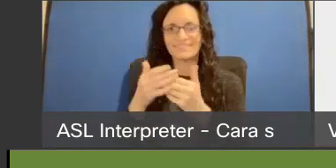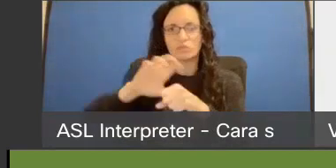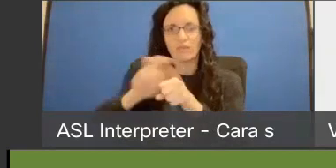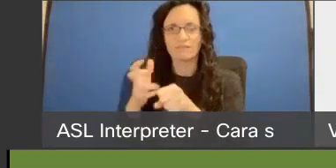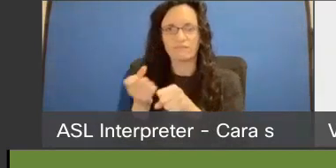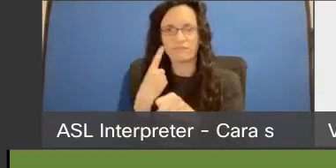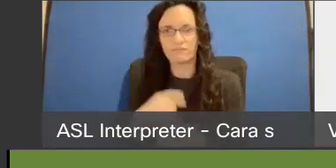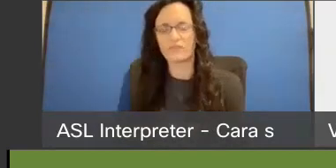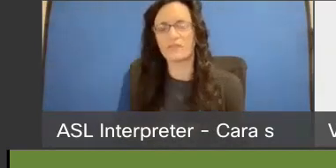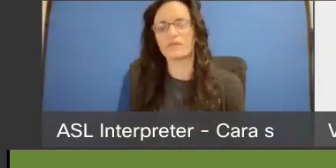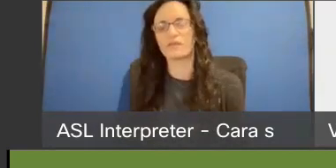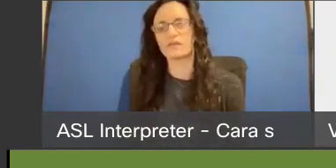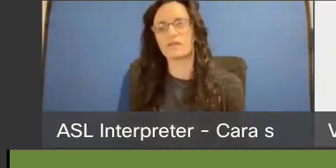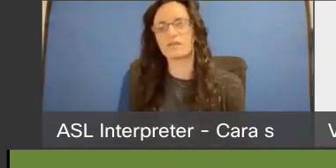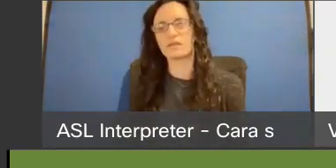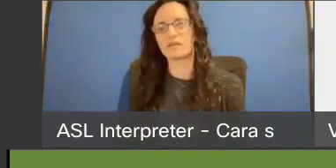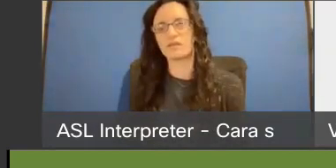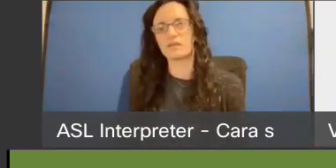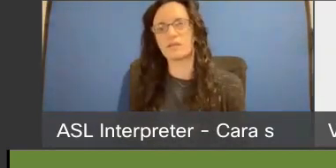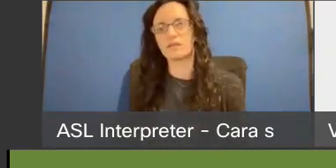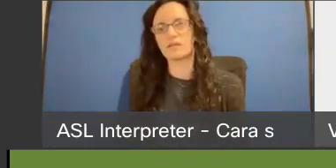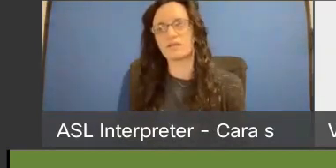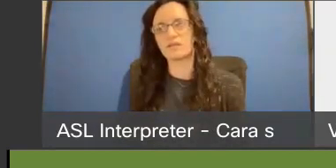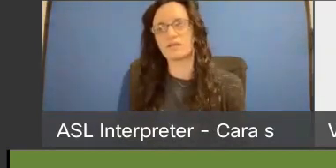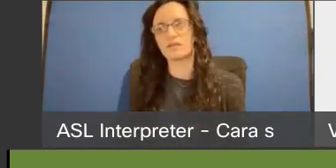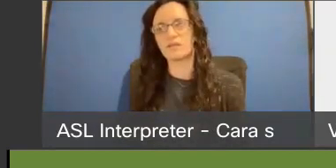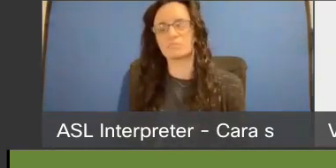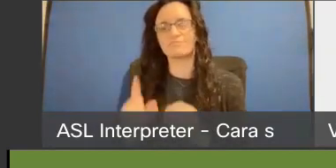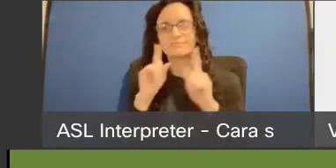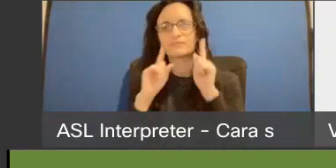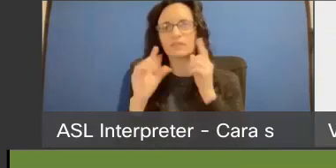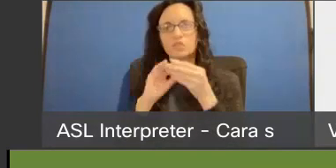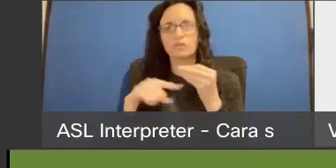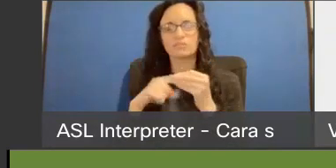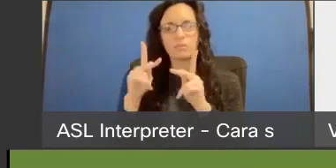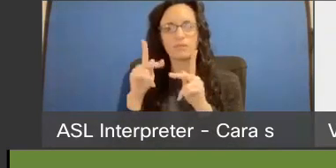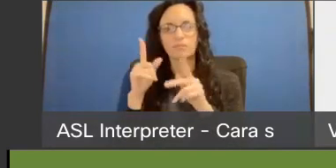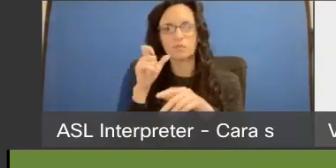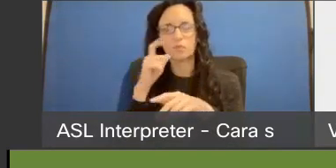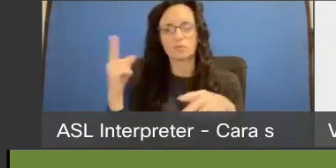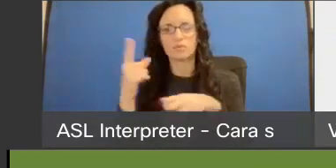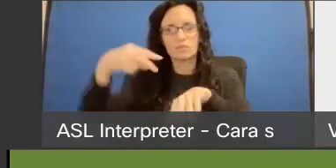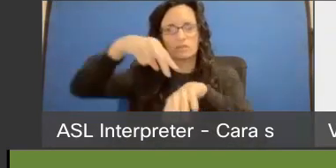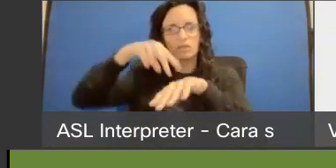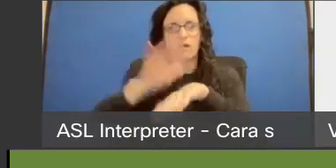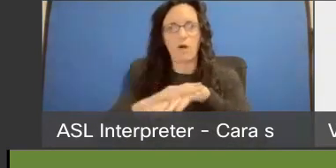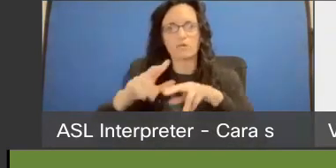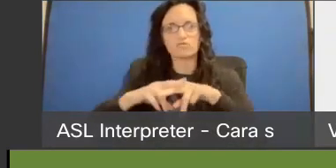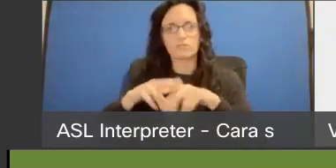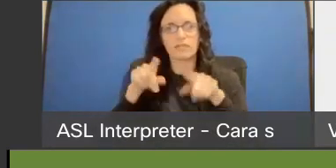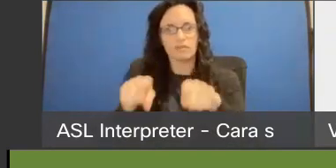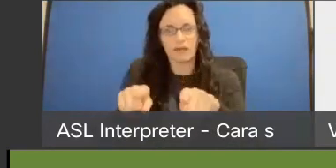are, you know, trespassing on train tracks. You know, and there are some preventative kind of features about that,